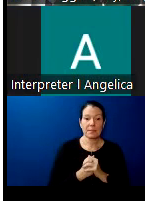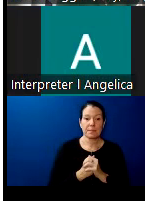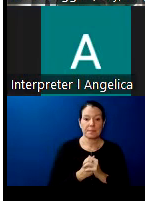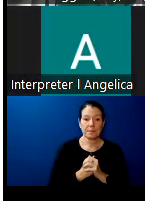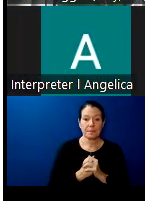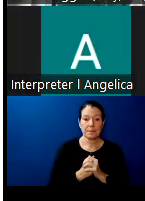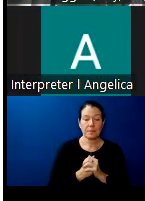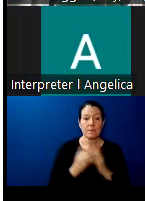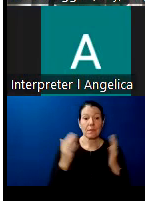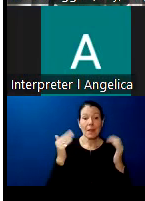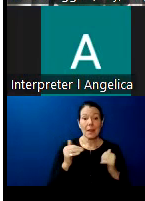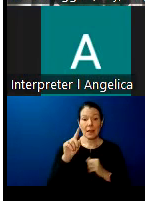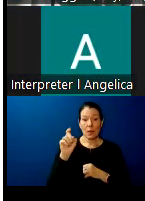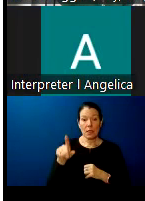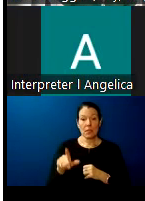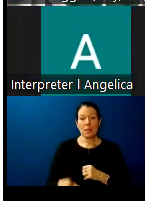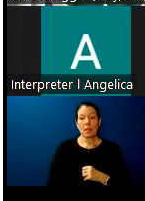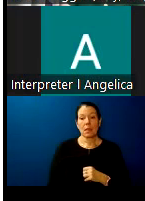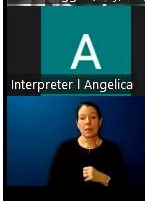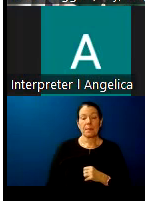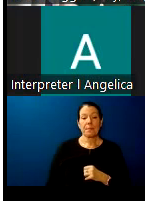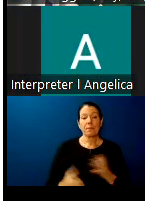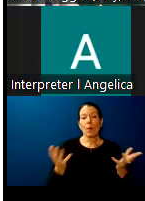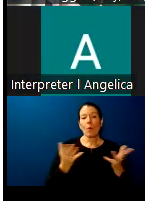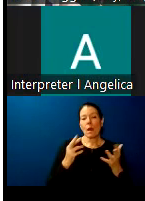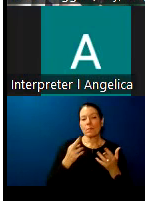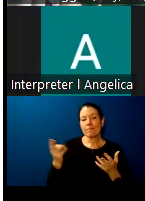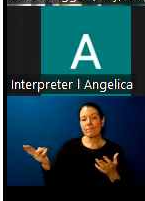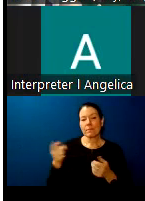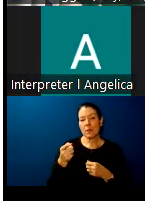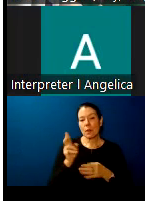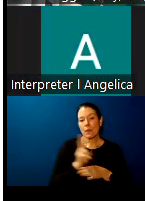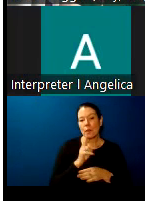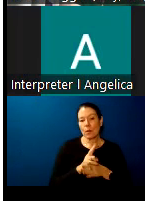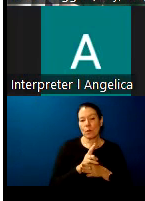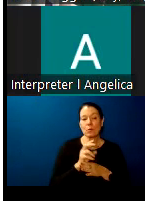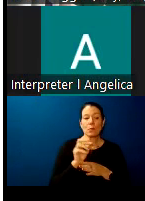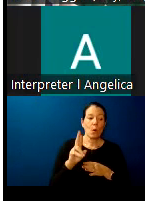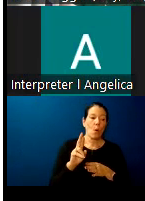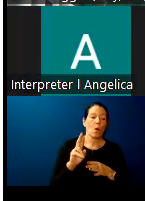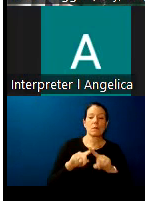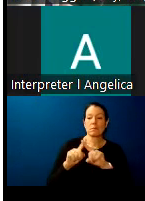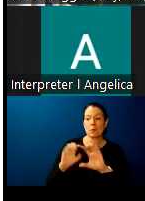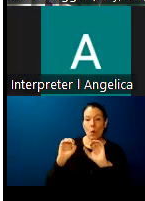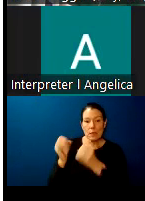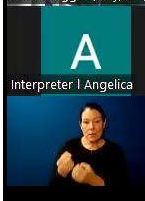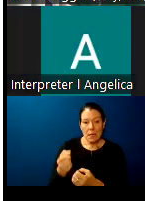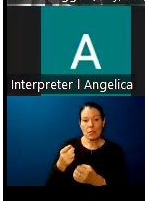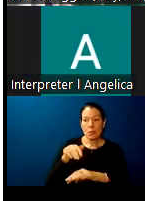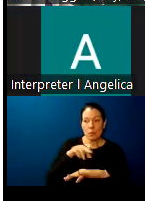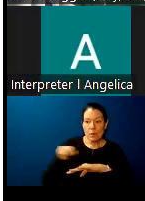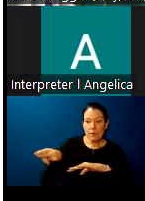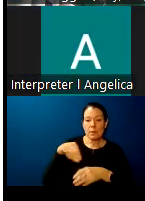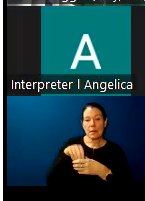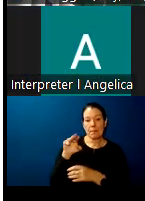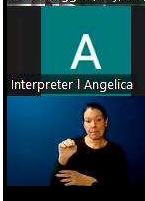All right, so our next question is, what resources have you used or organizations have you referred a survivor to in Maryland that